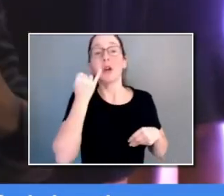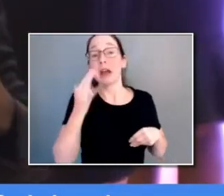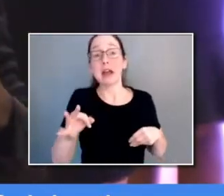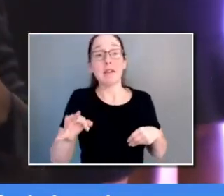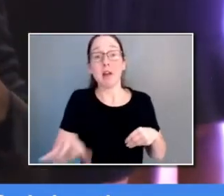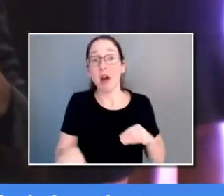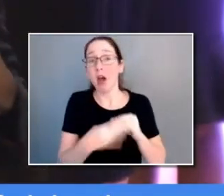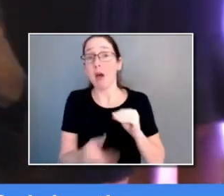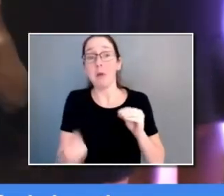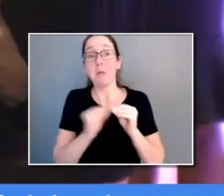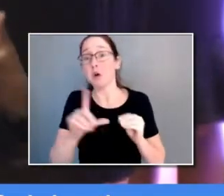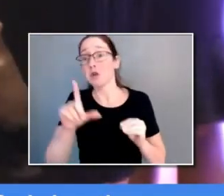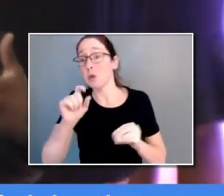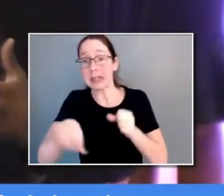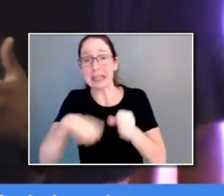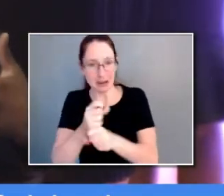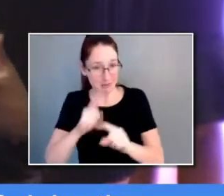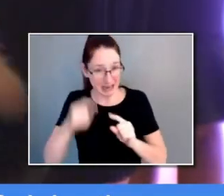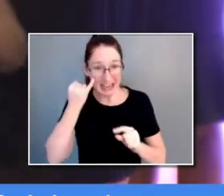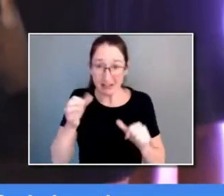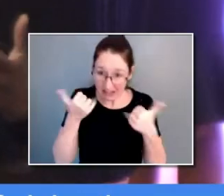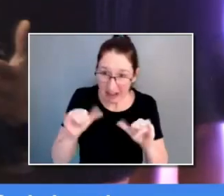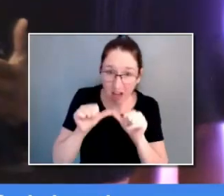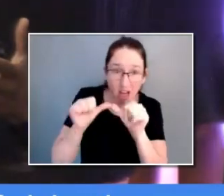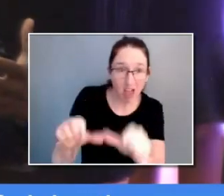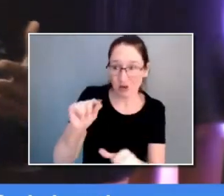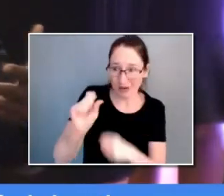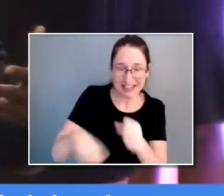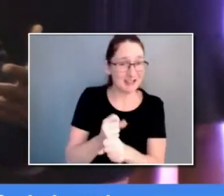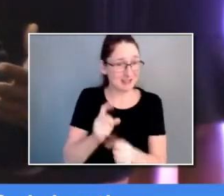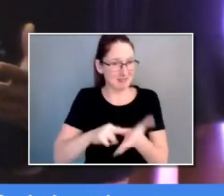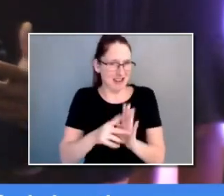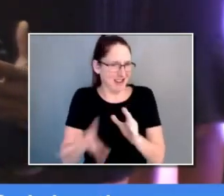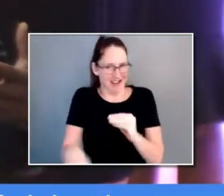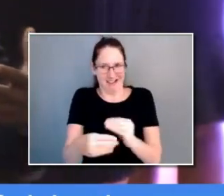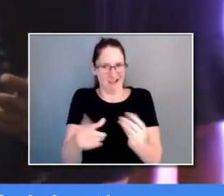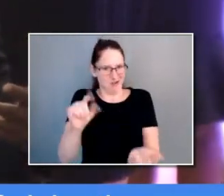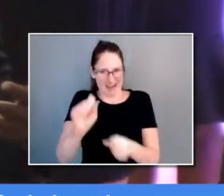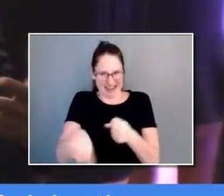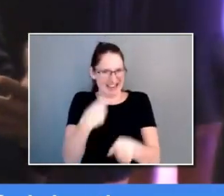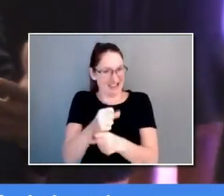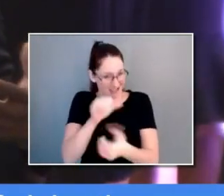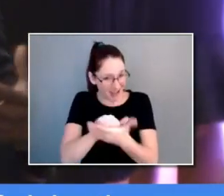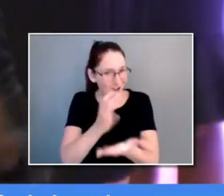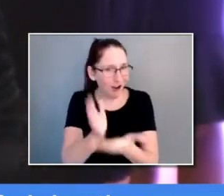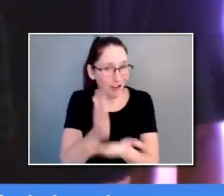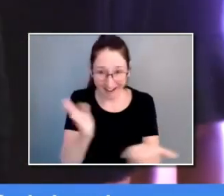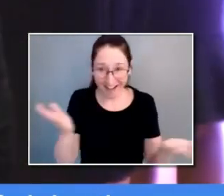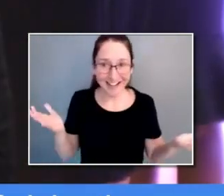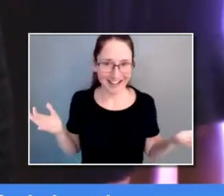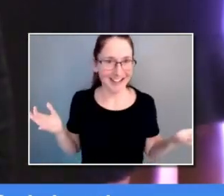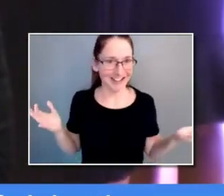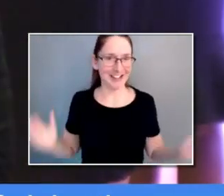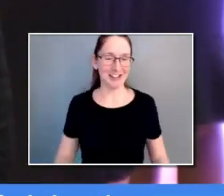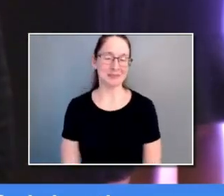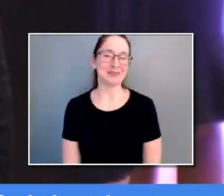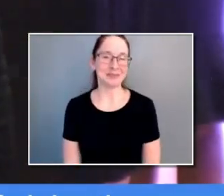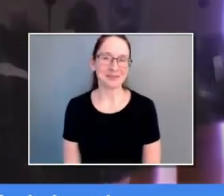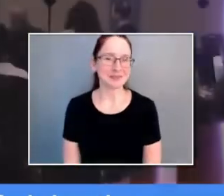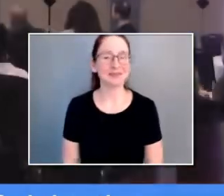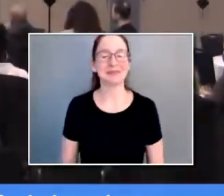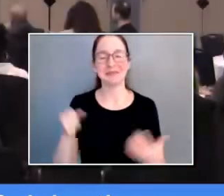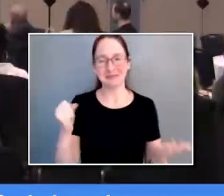years, but if it's another 20 years, then it's just another 20 years. Is that all right? And